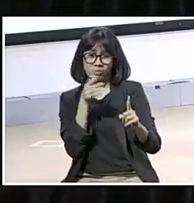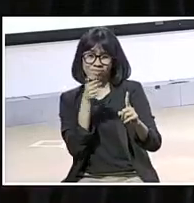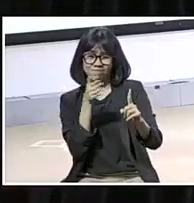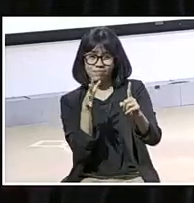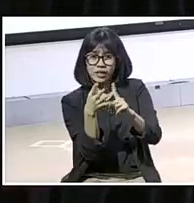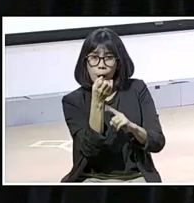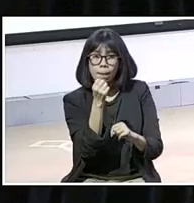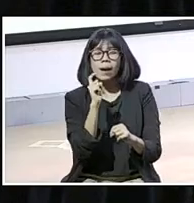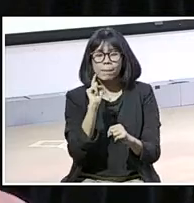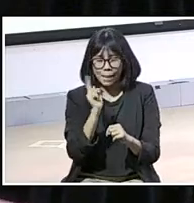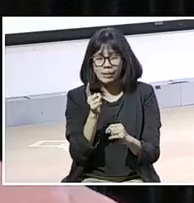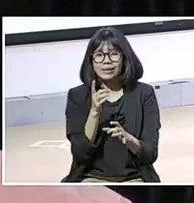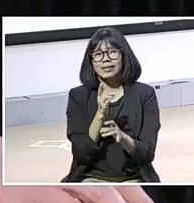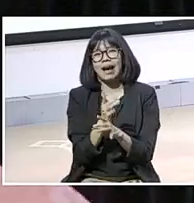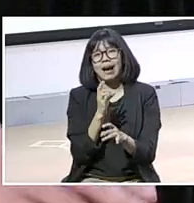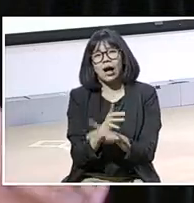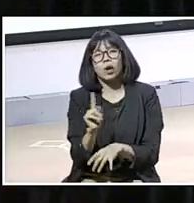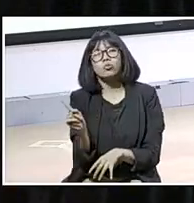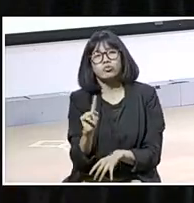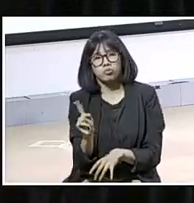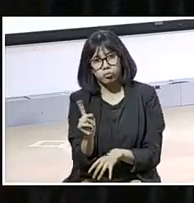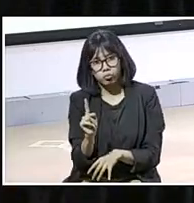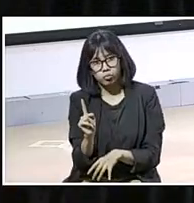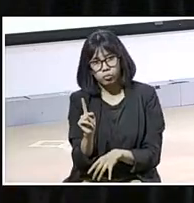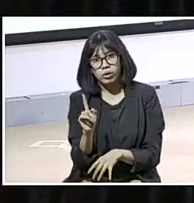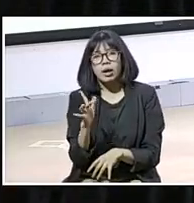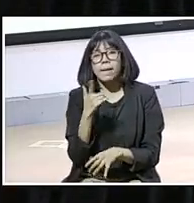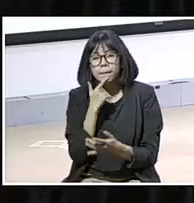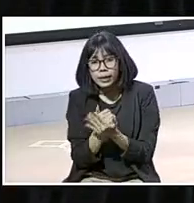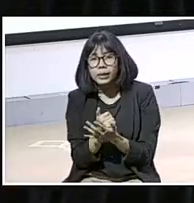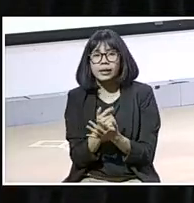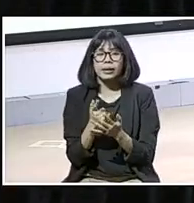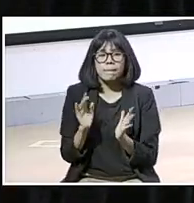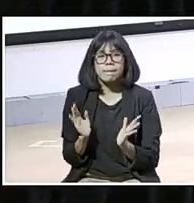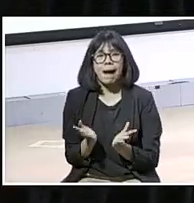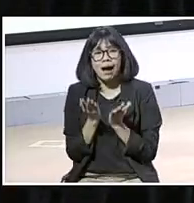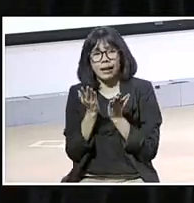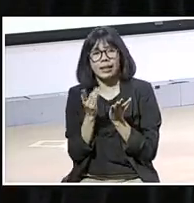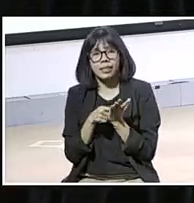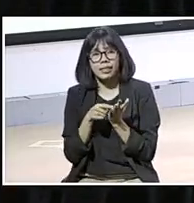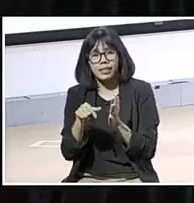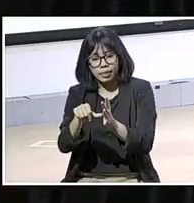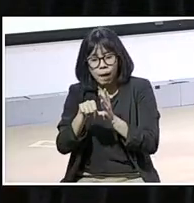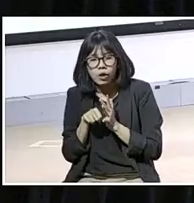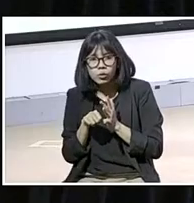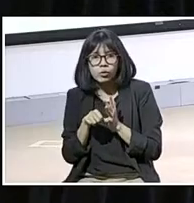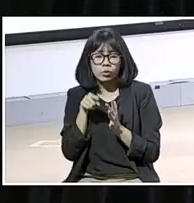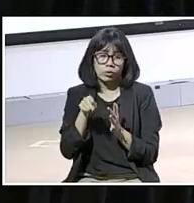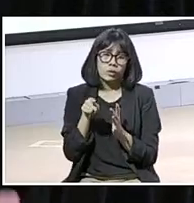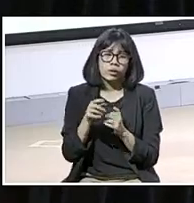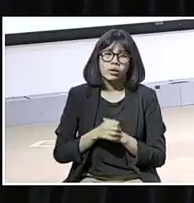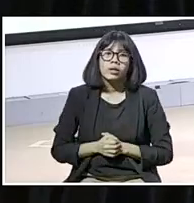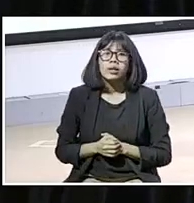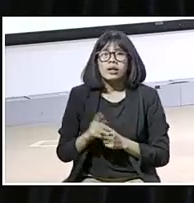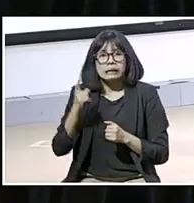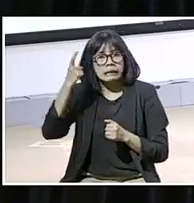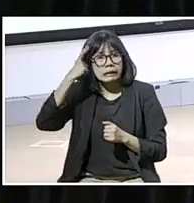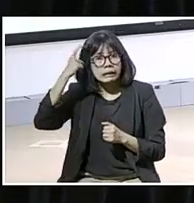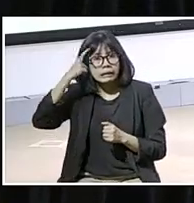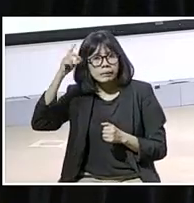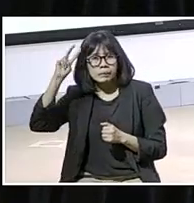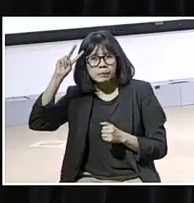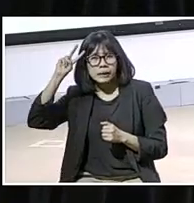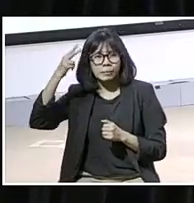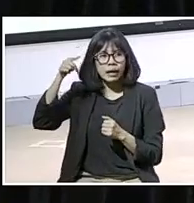that I'm not going to do again. That is not helping me to my goal. And so I think much in life is about perception. How